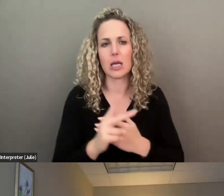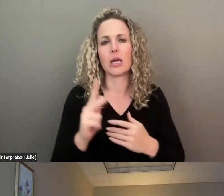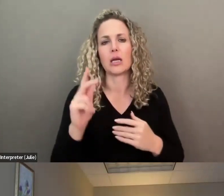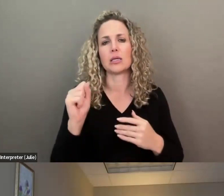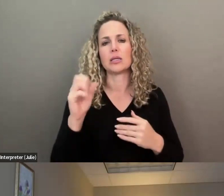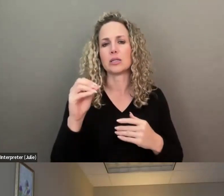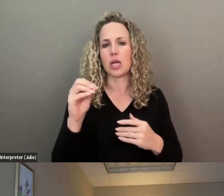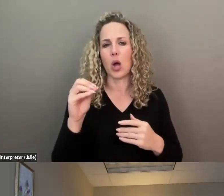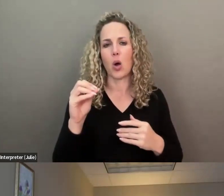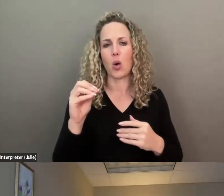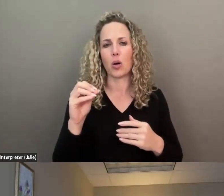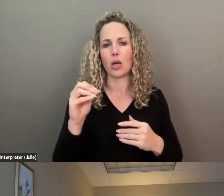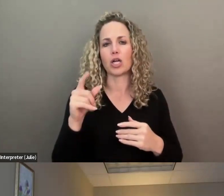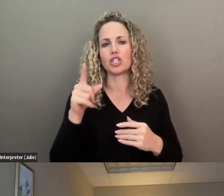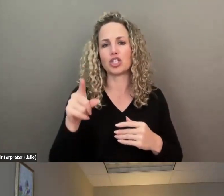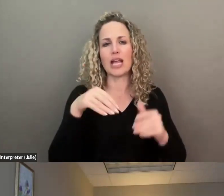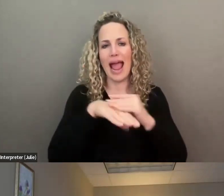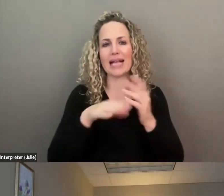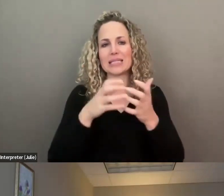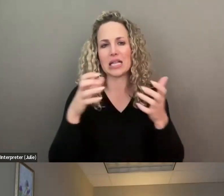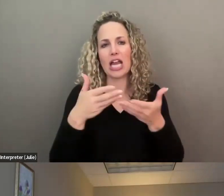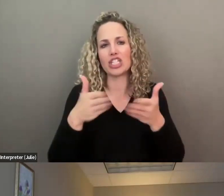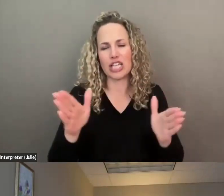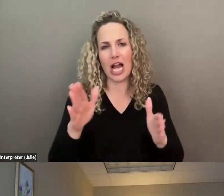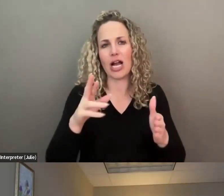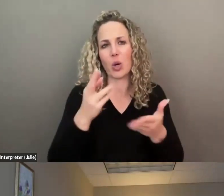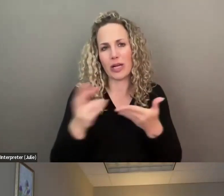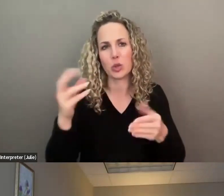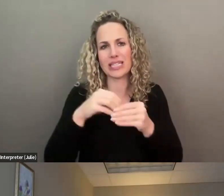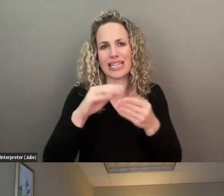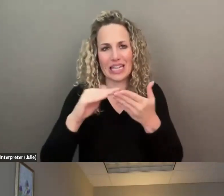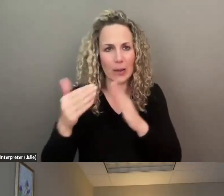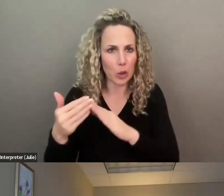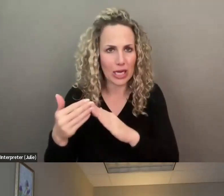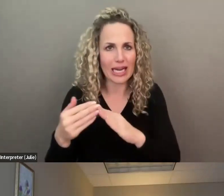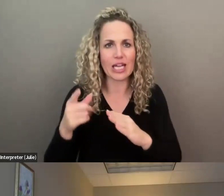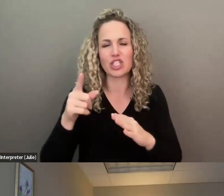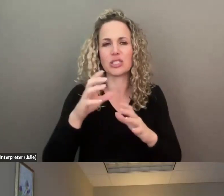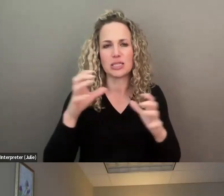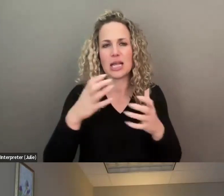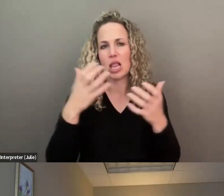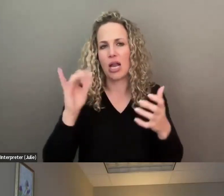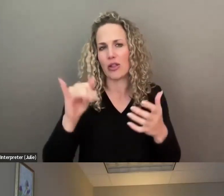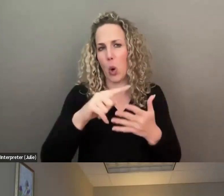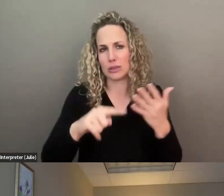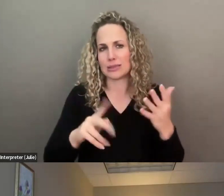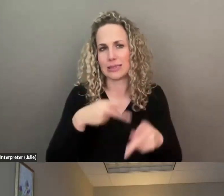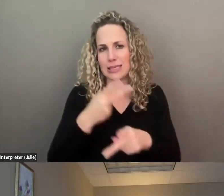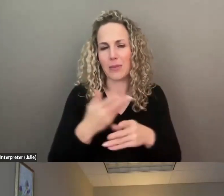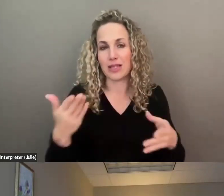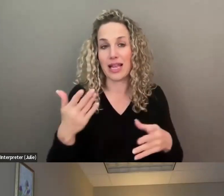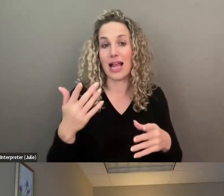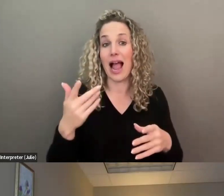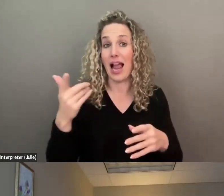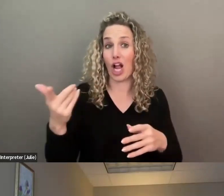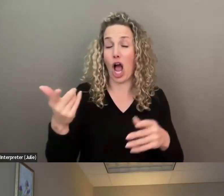So she accesses a lot of generic resources in the community, does a lot of those types of things. I got her there